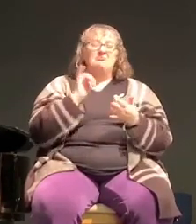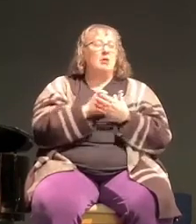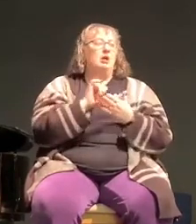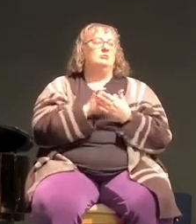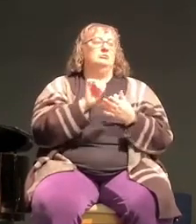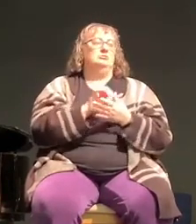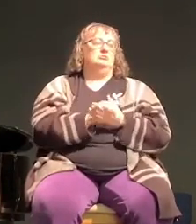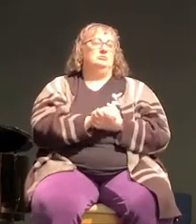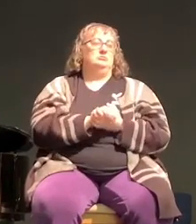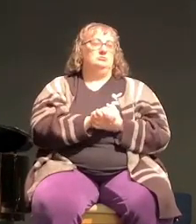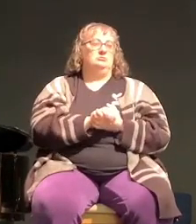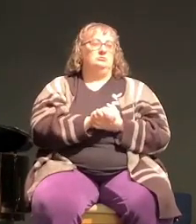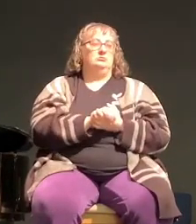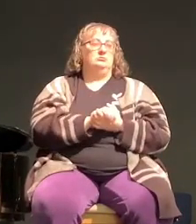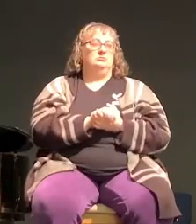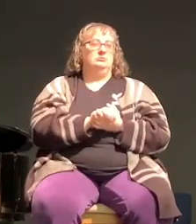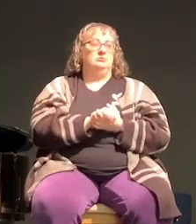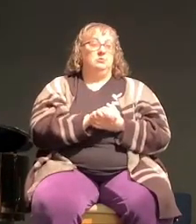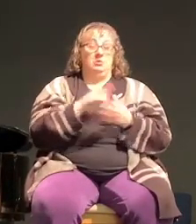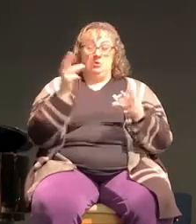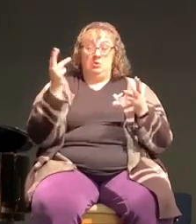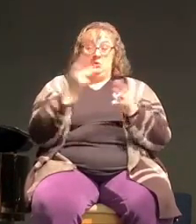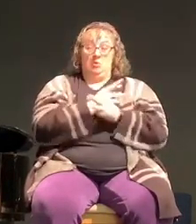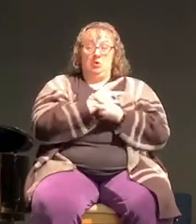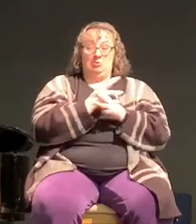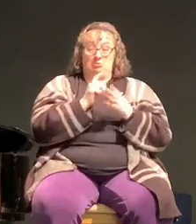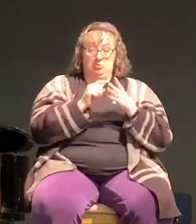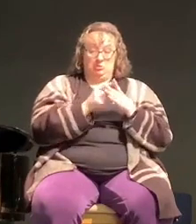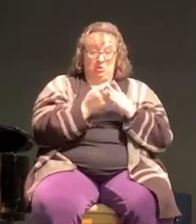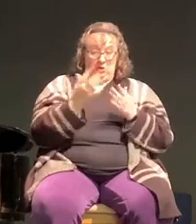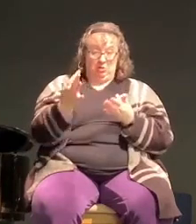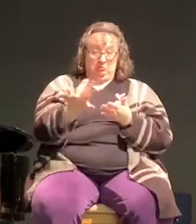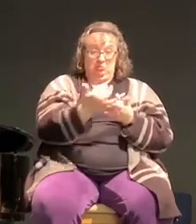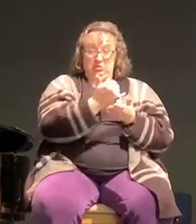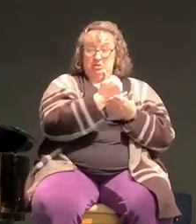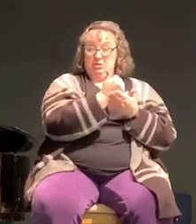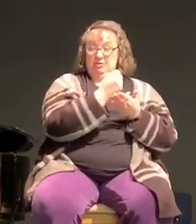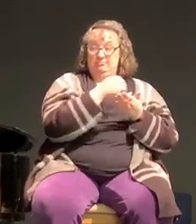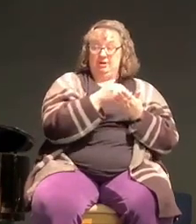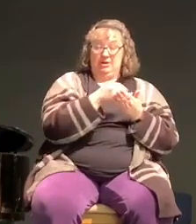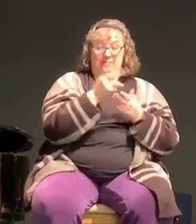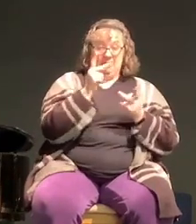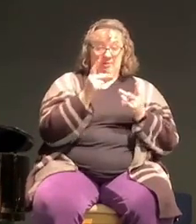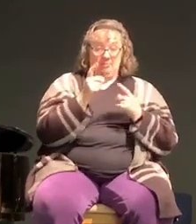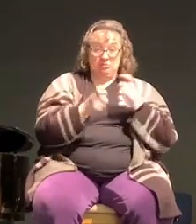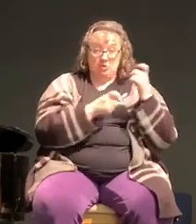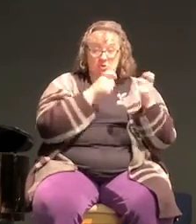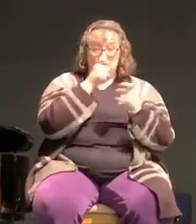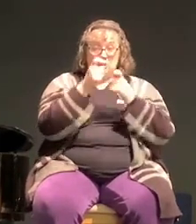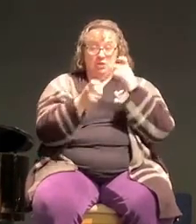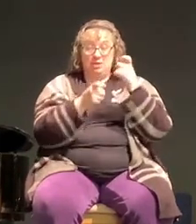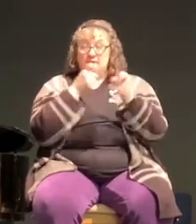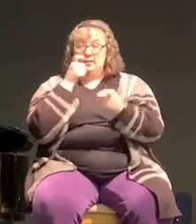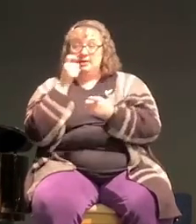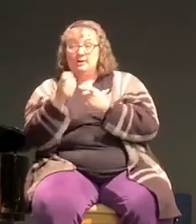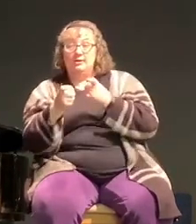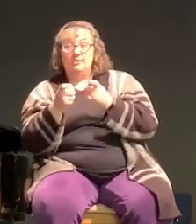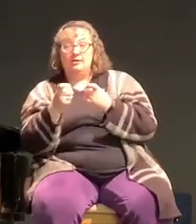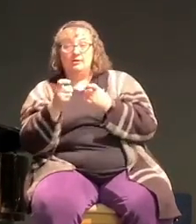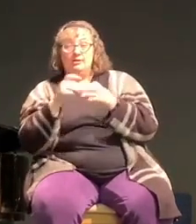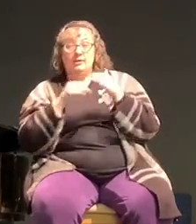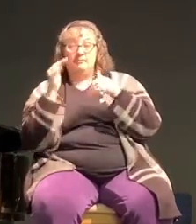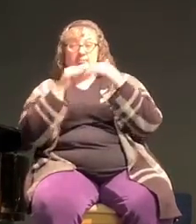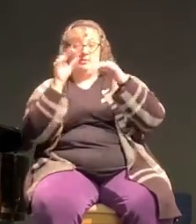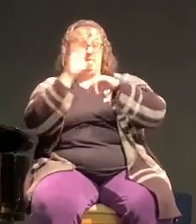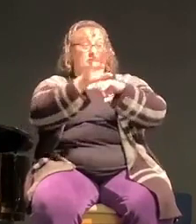impossible. Or even worse was once we started raising money and people started donating to our cause to build